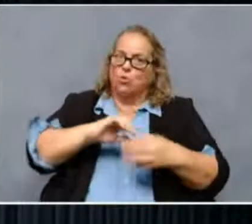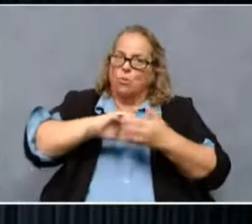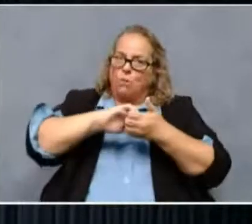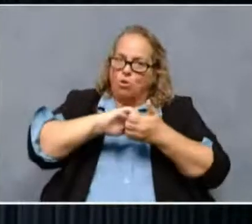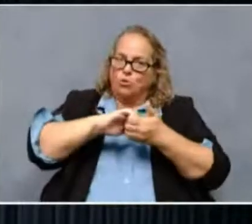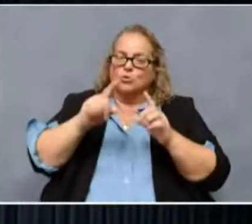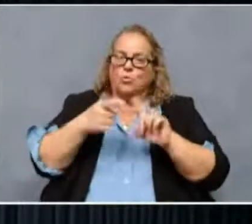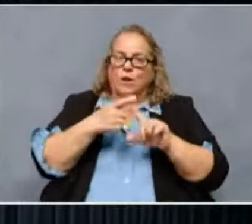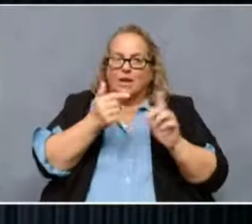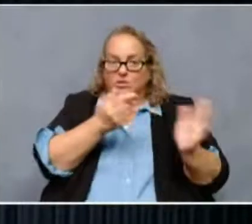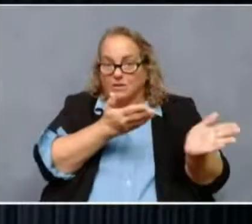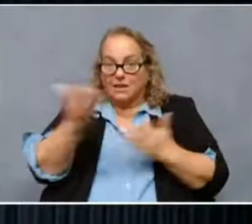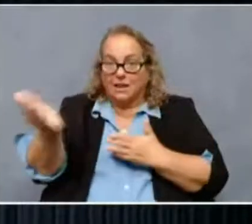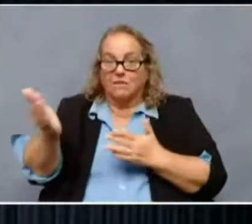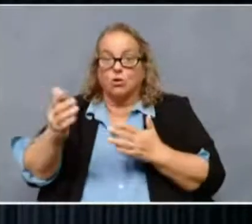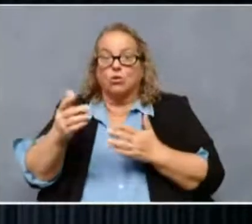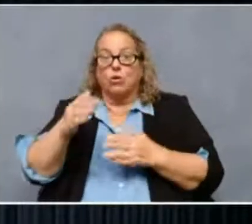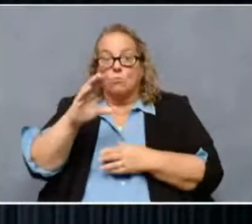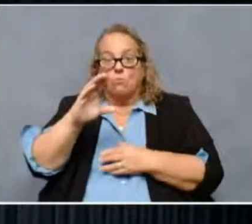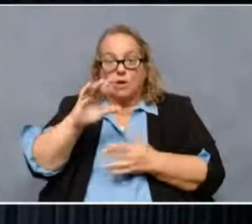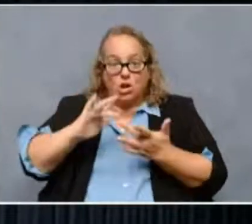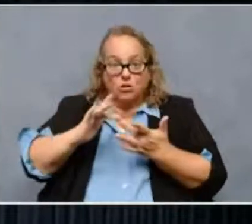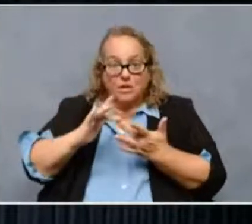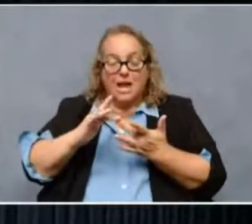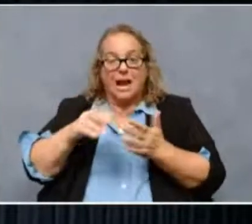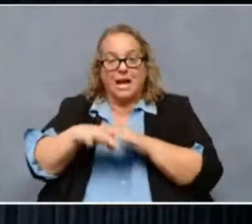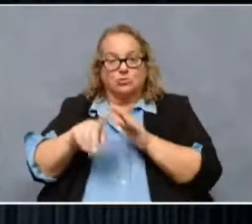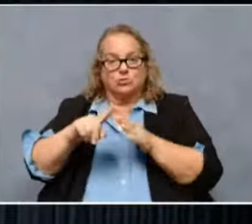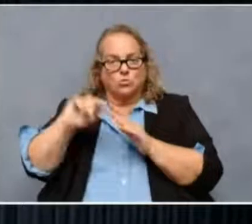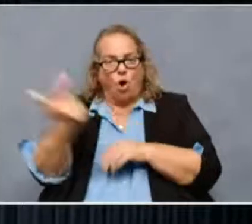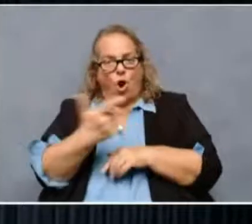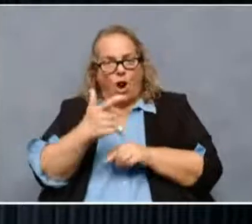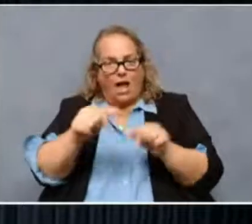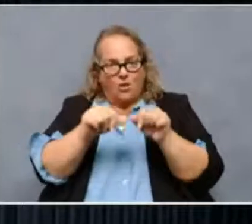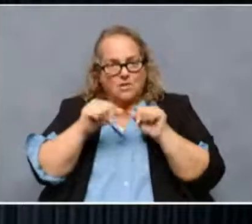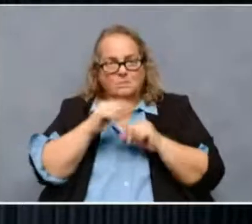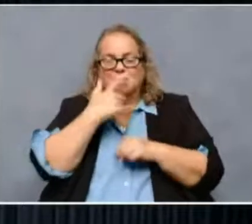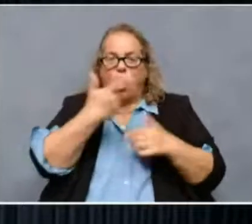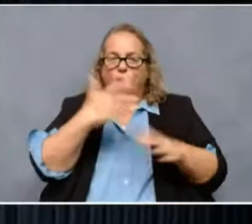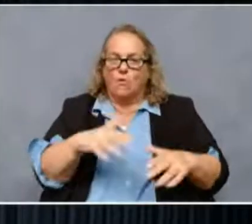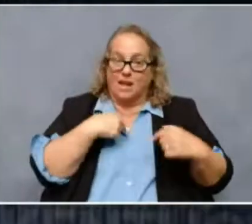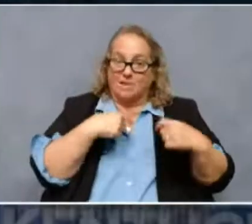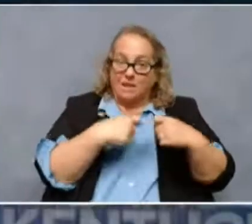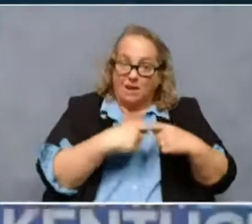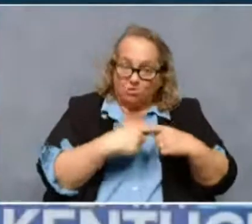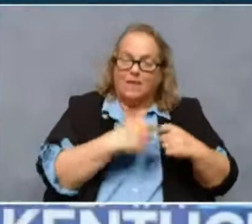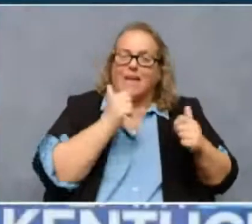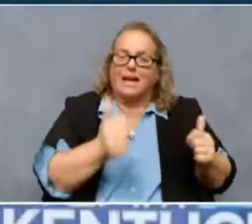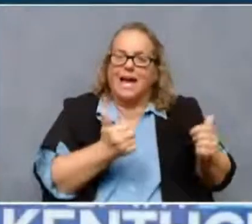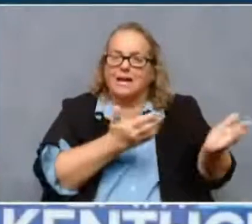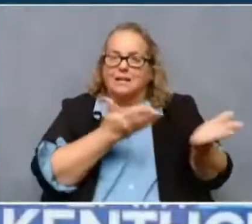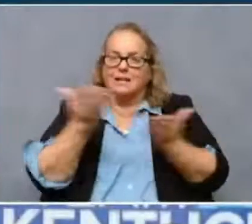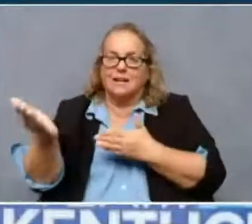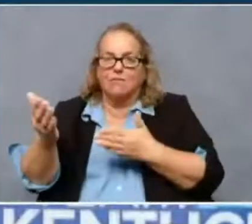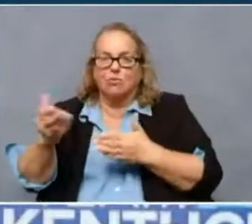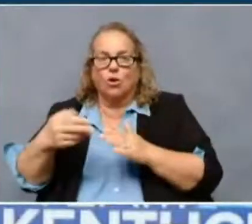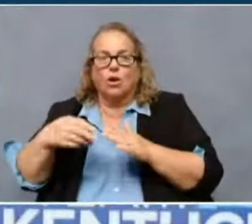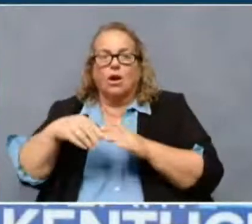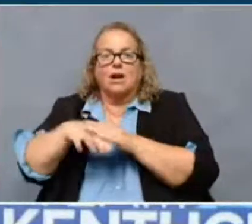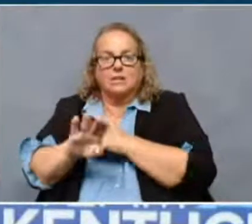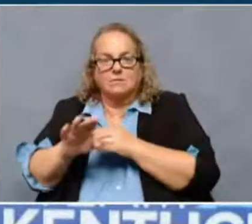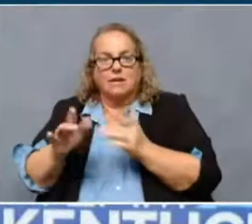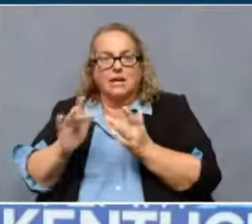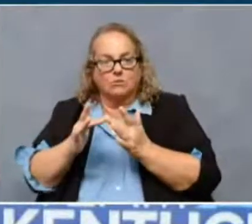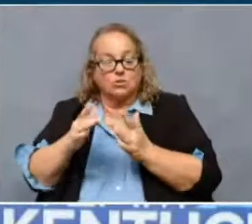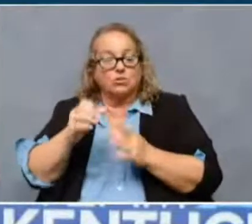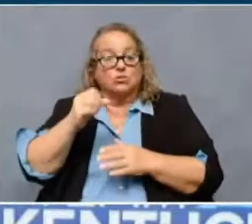broadband internet access to all of the areas they serve. So now more than ever, reliable, high-speed internet